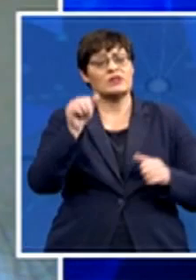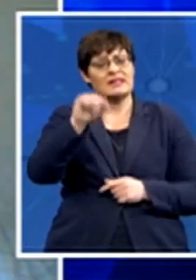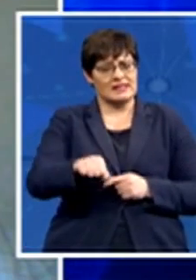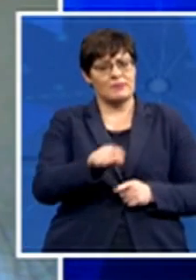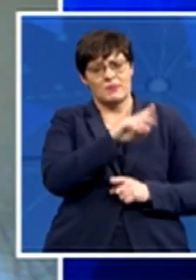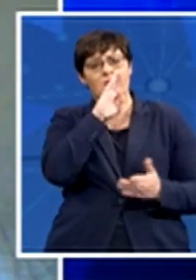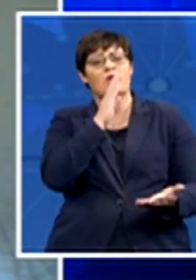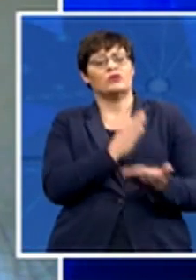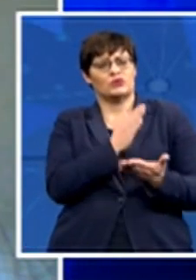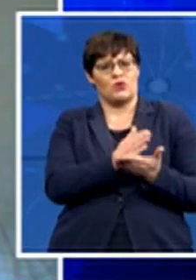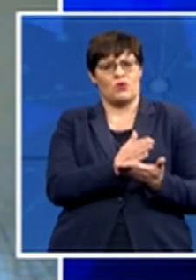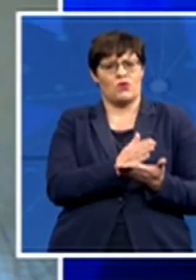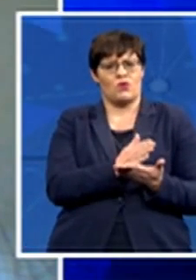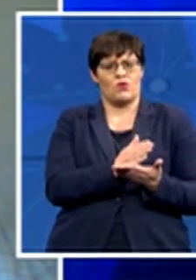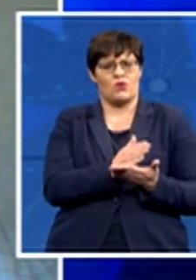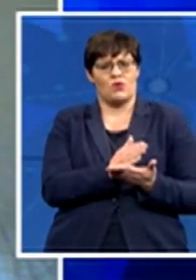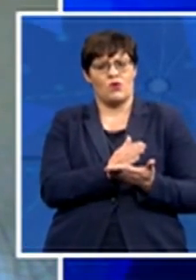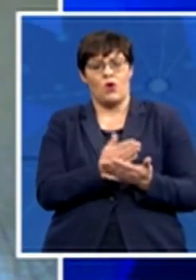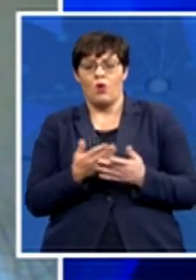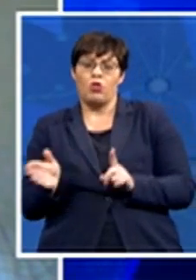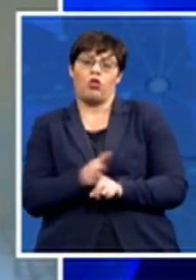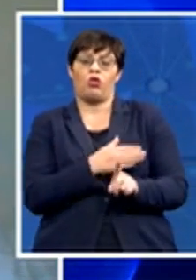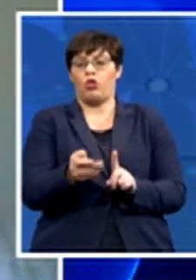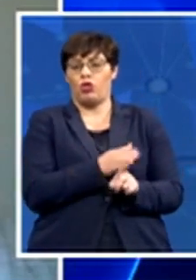coercing people, we engage them.